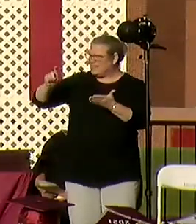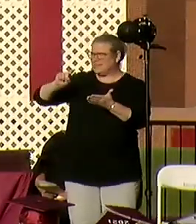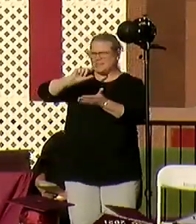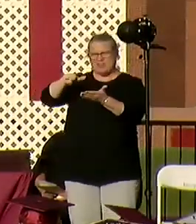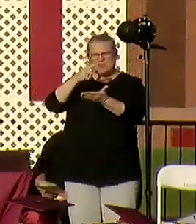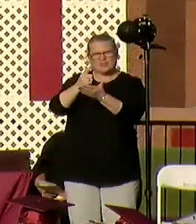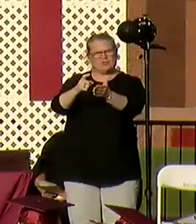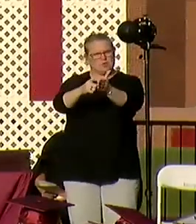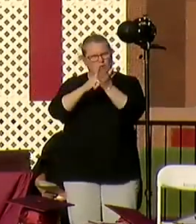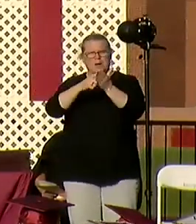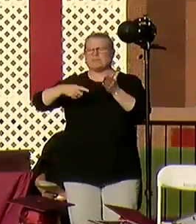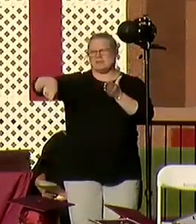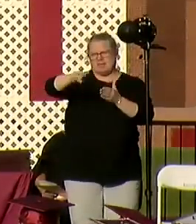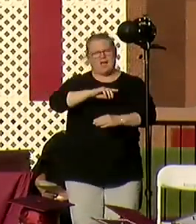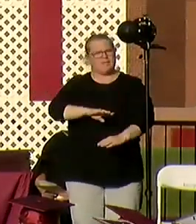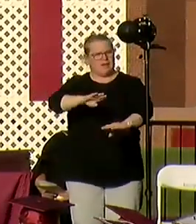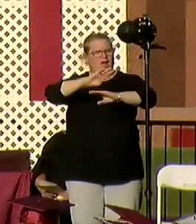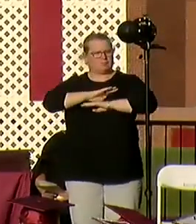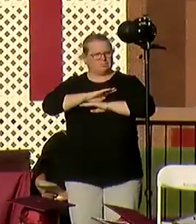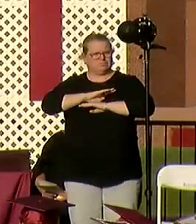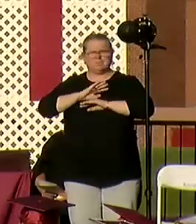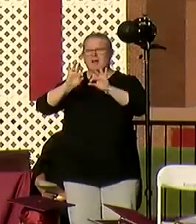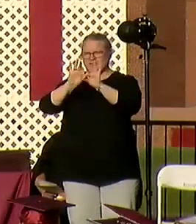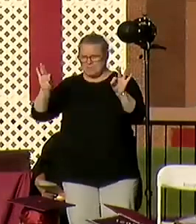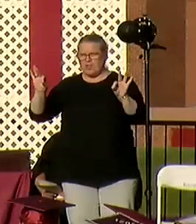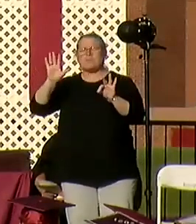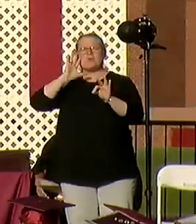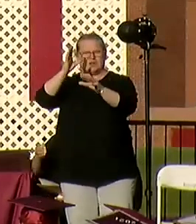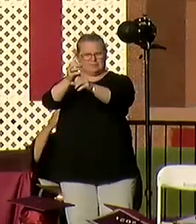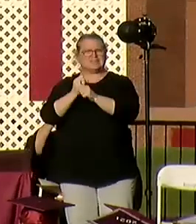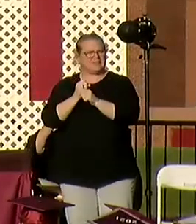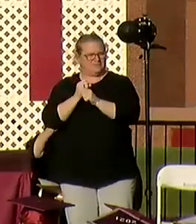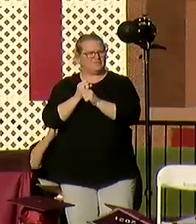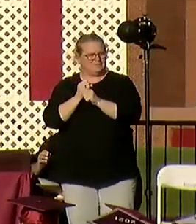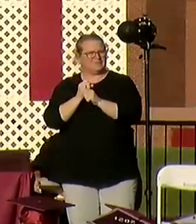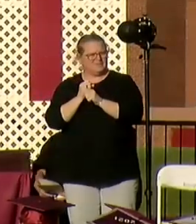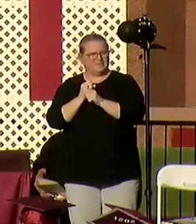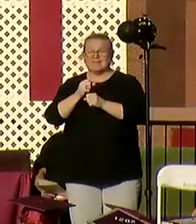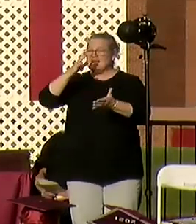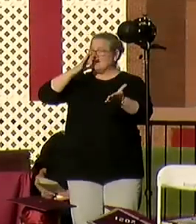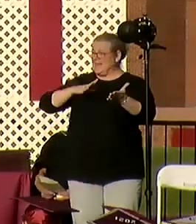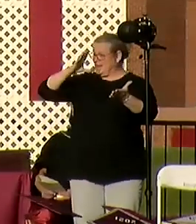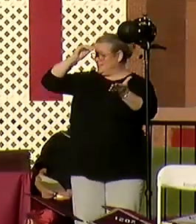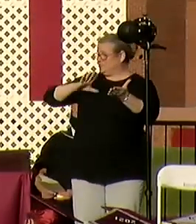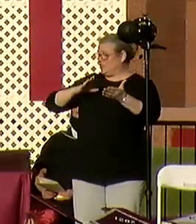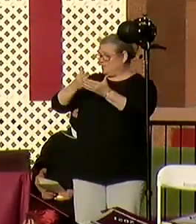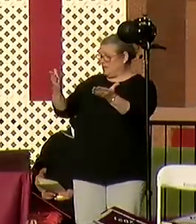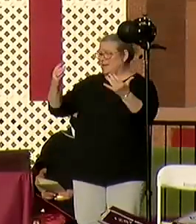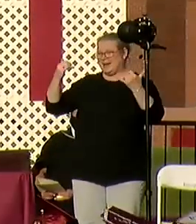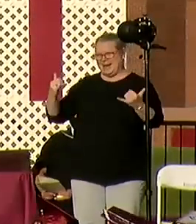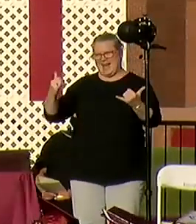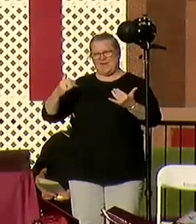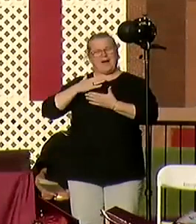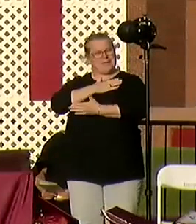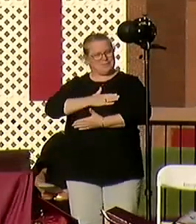graduation requirements to receive a diploma from the Granby Public Schools. Ladies and gentlemen, I am now pleased